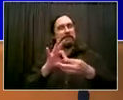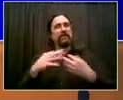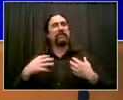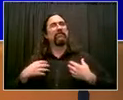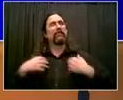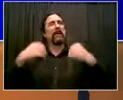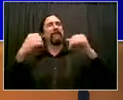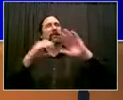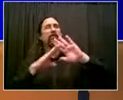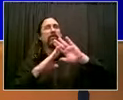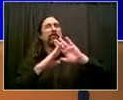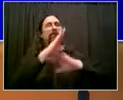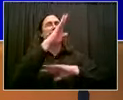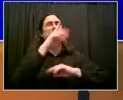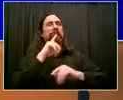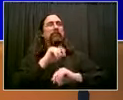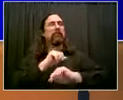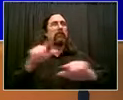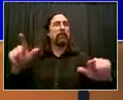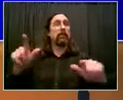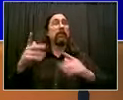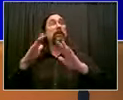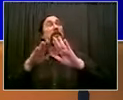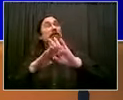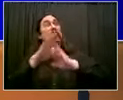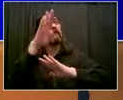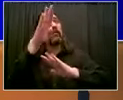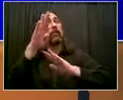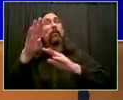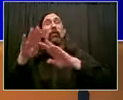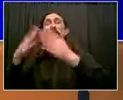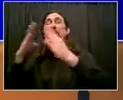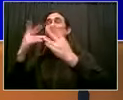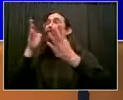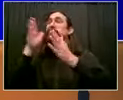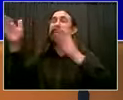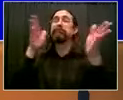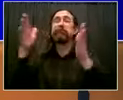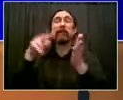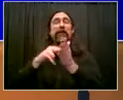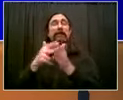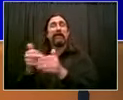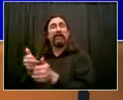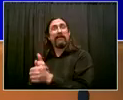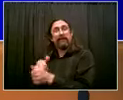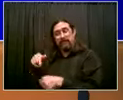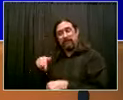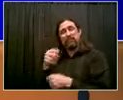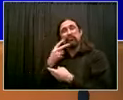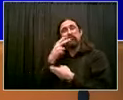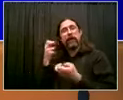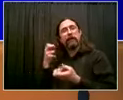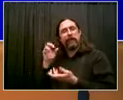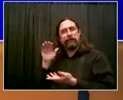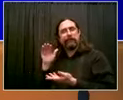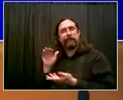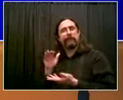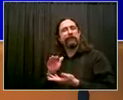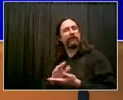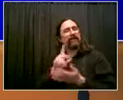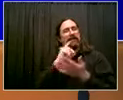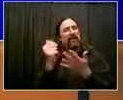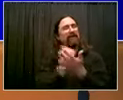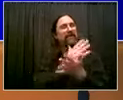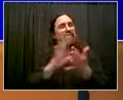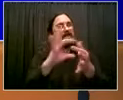once. But let's talk about fighting COVID, which has always been the prerequisite for ending this crisis. And when it comes to that, it